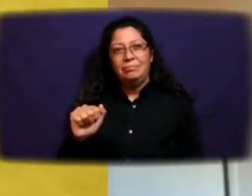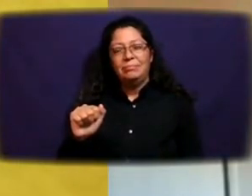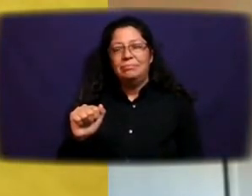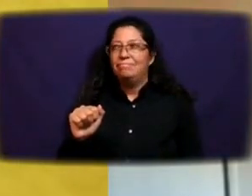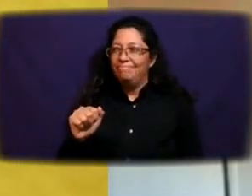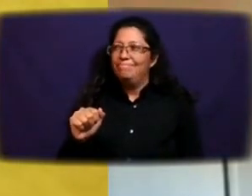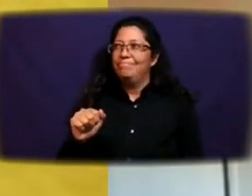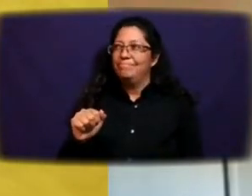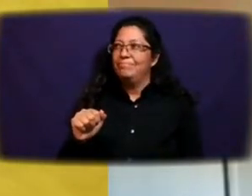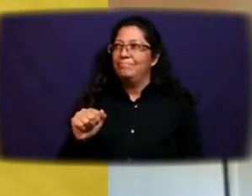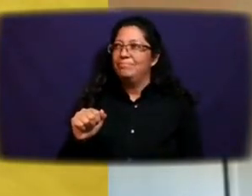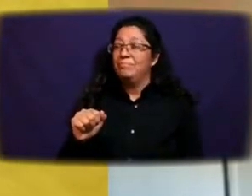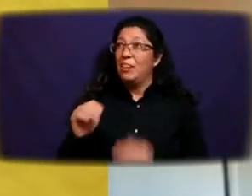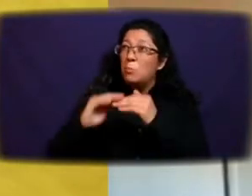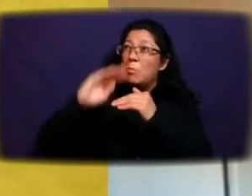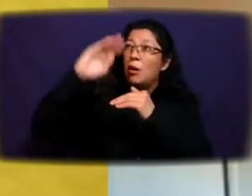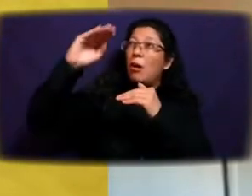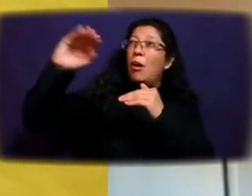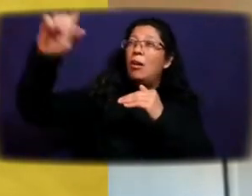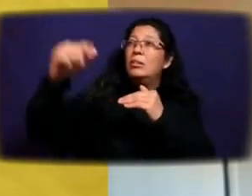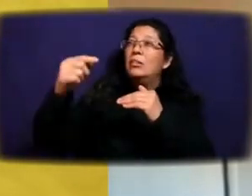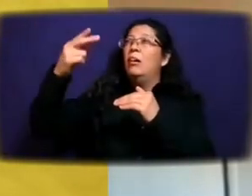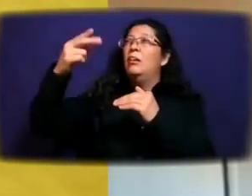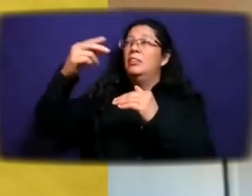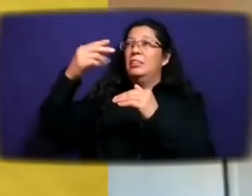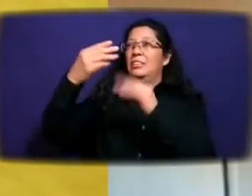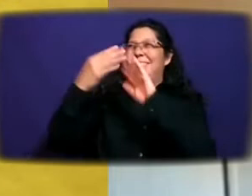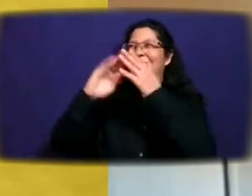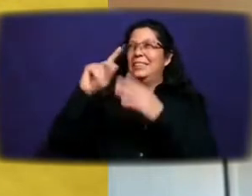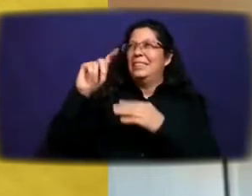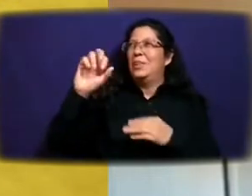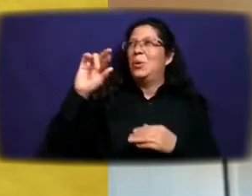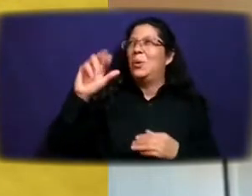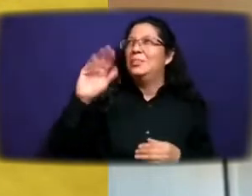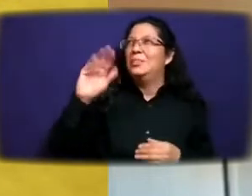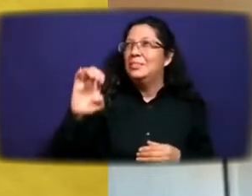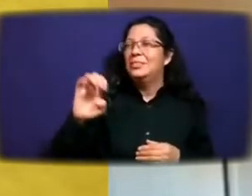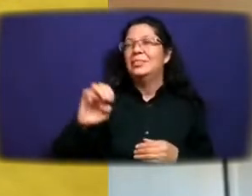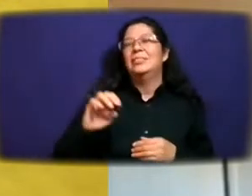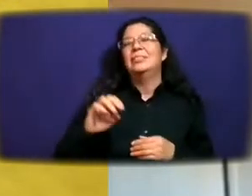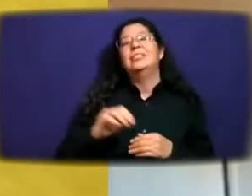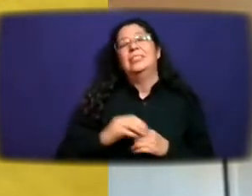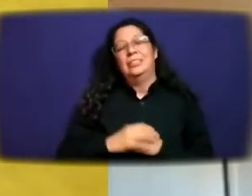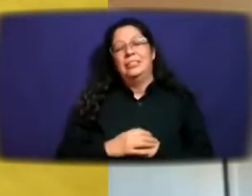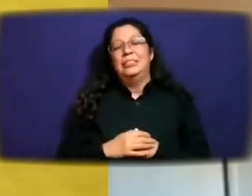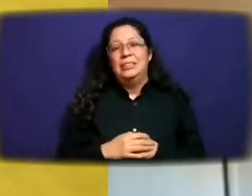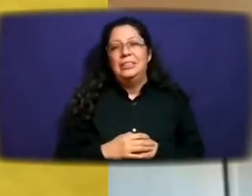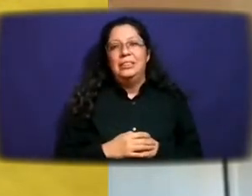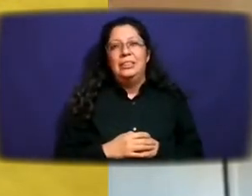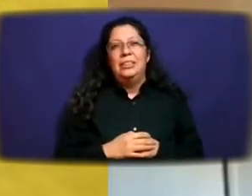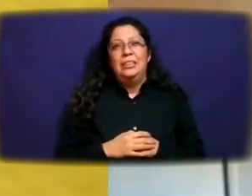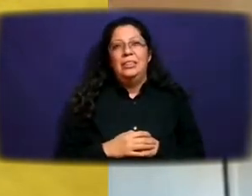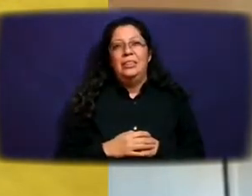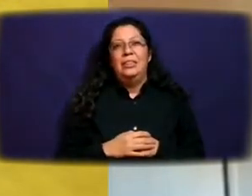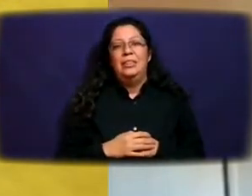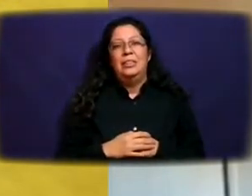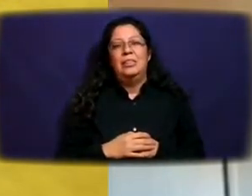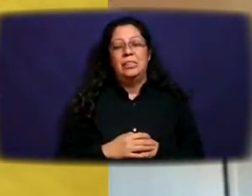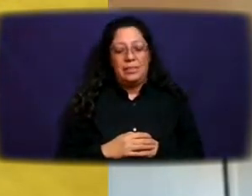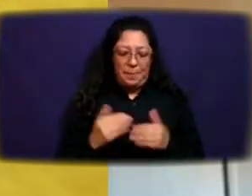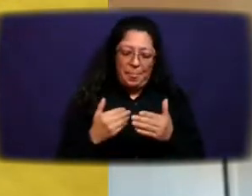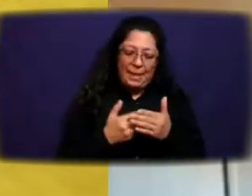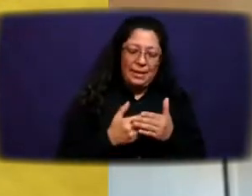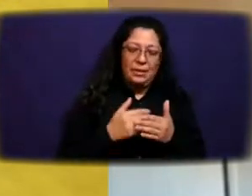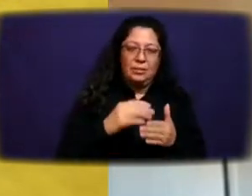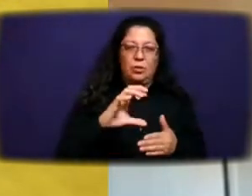Dicen que el punto más alto en la ciudad está en City Terrace, cerca de la